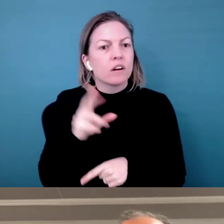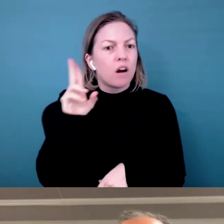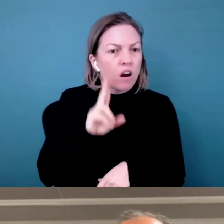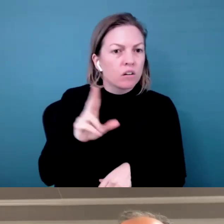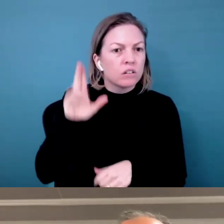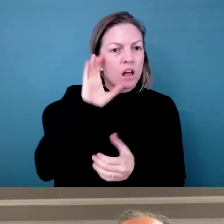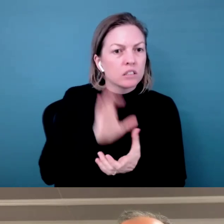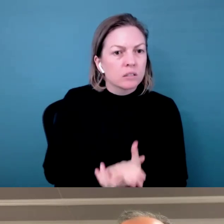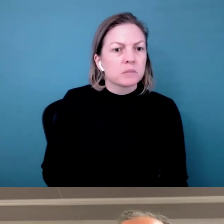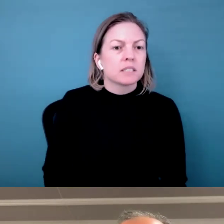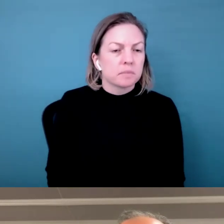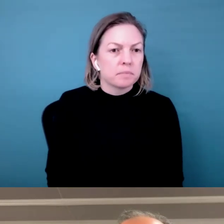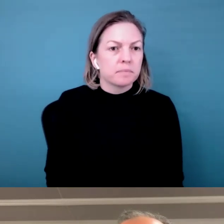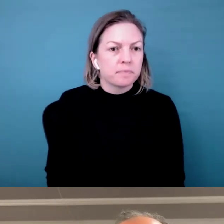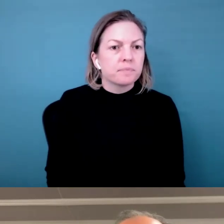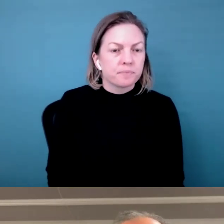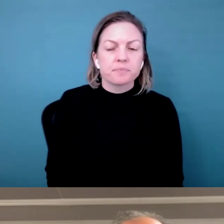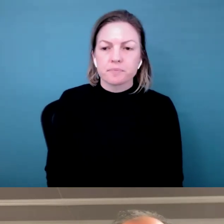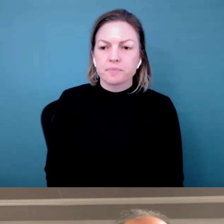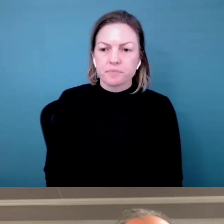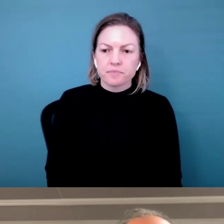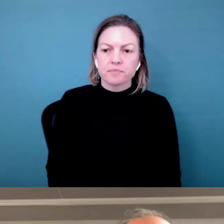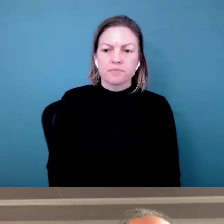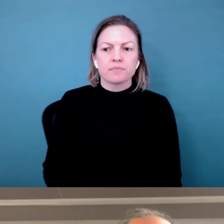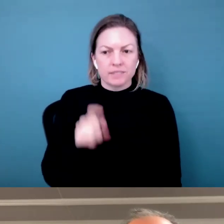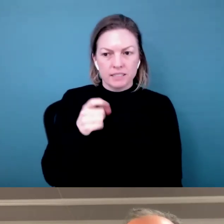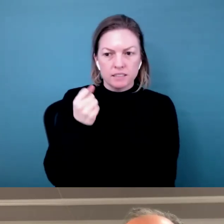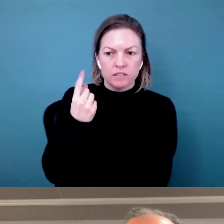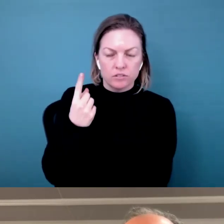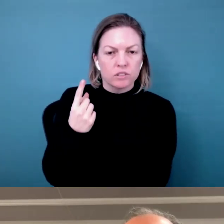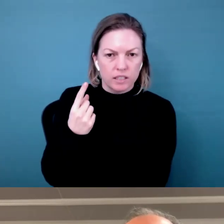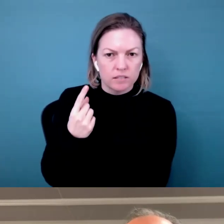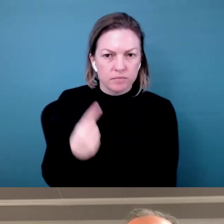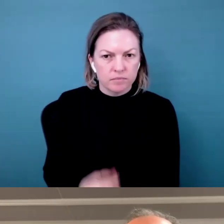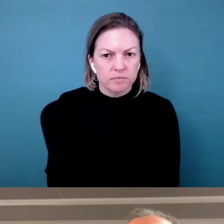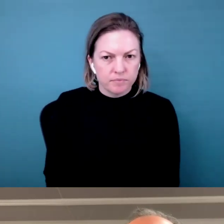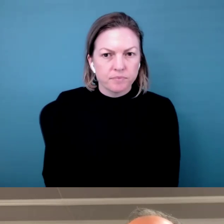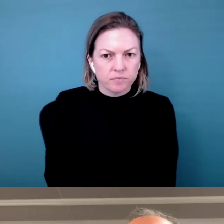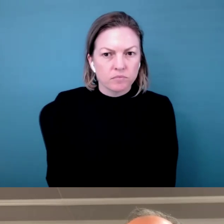We need to understand this